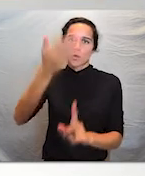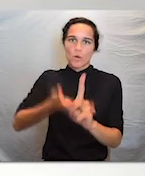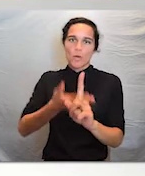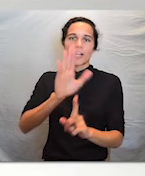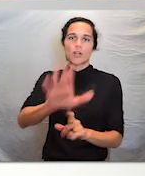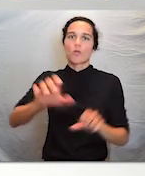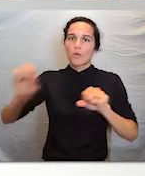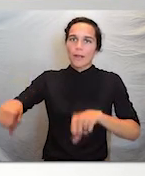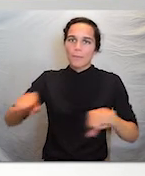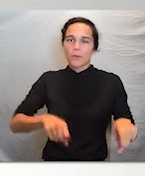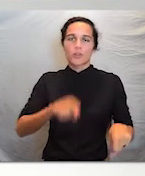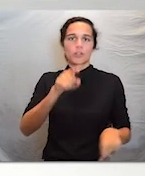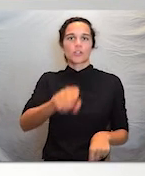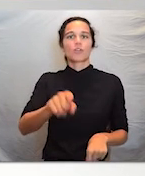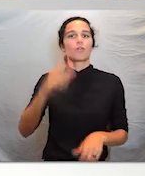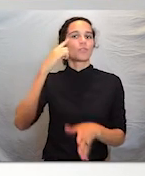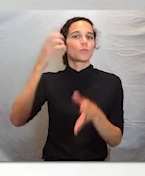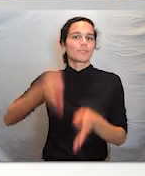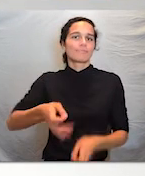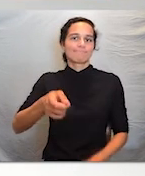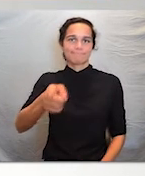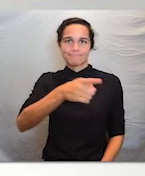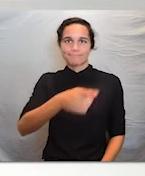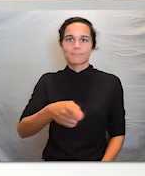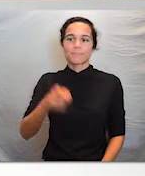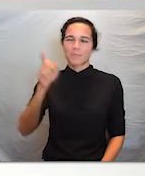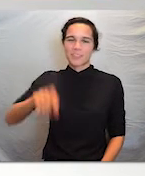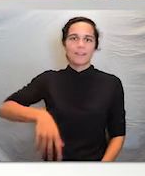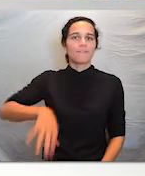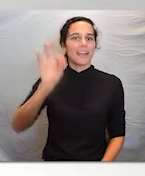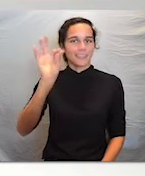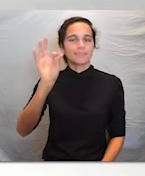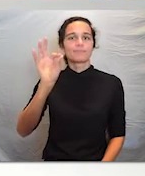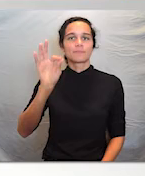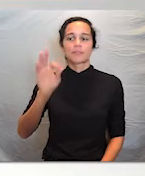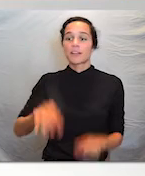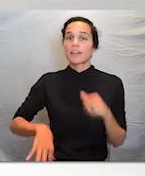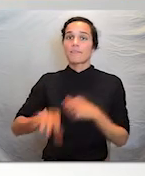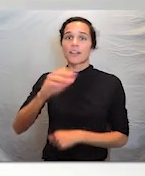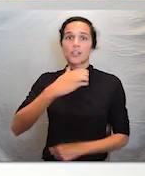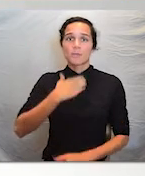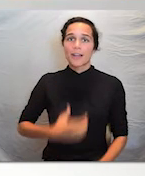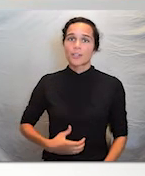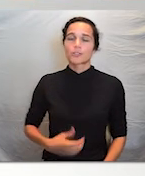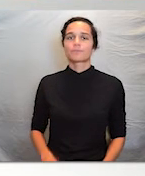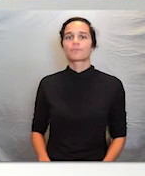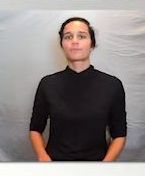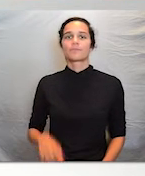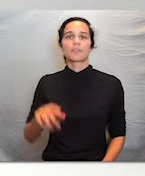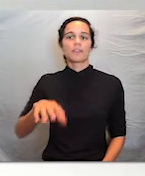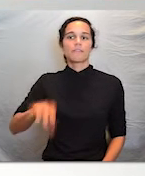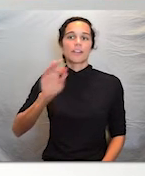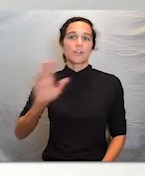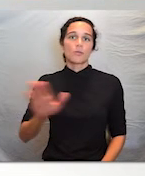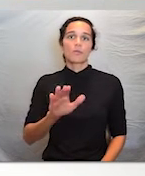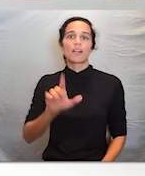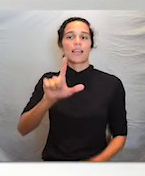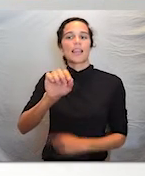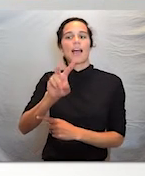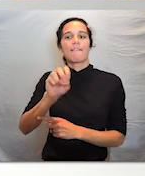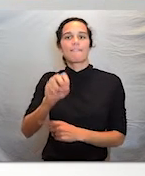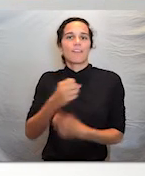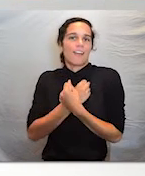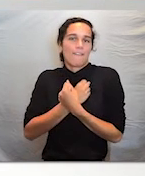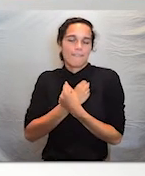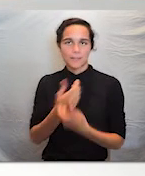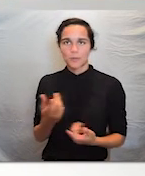of. Just trying to find it. Find what you love to do and what you're passionate about. Your job, you